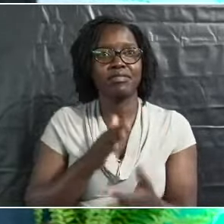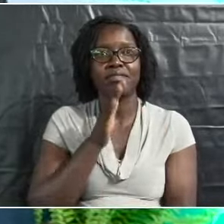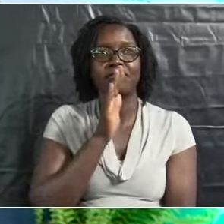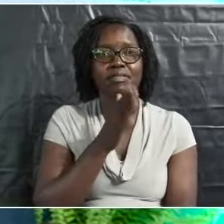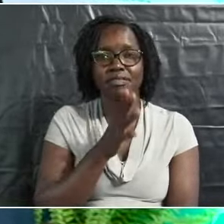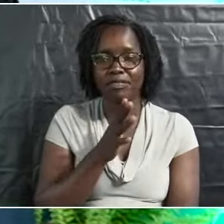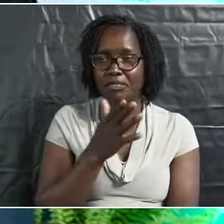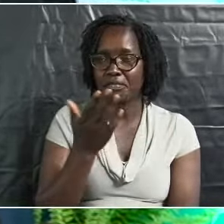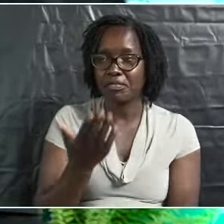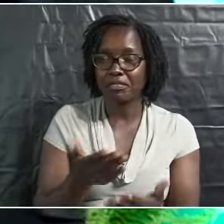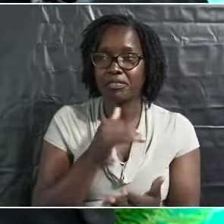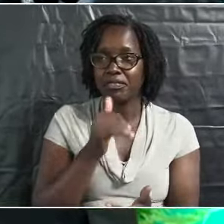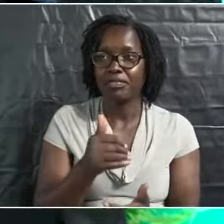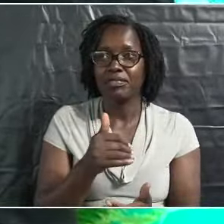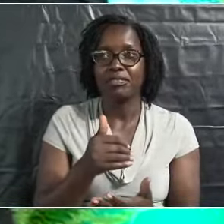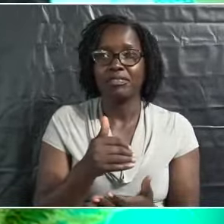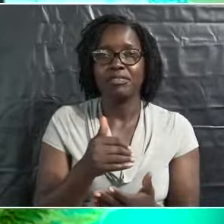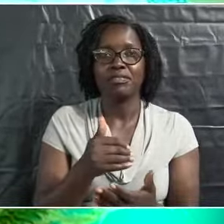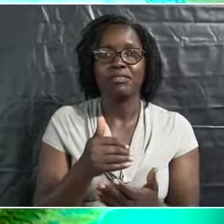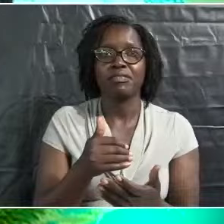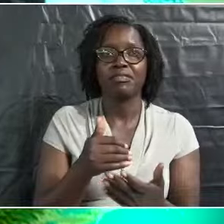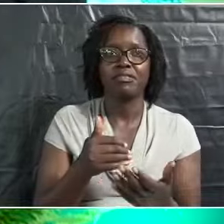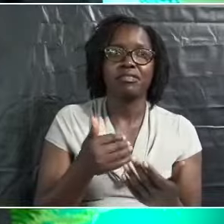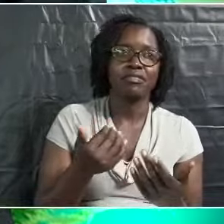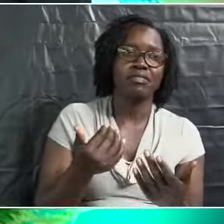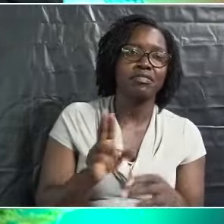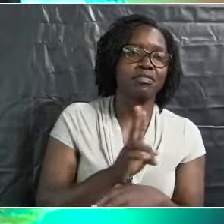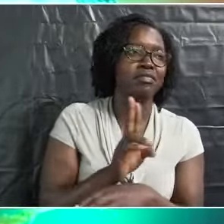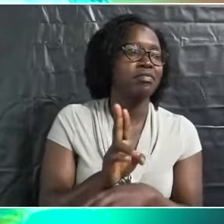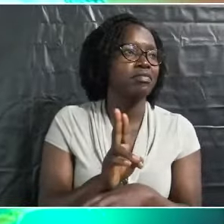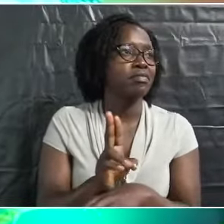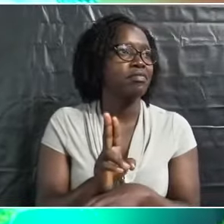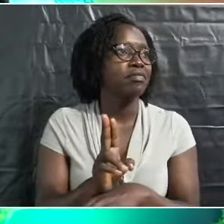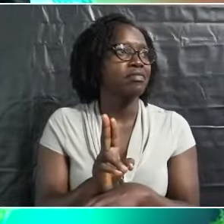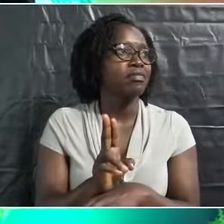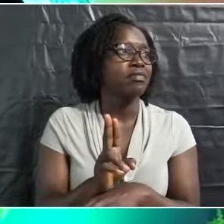they may not add it up using